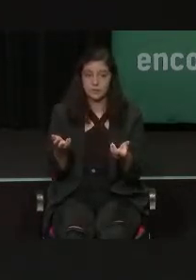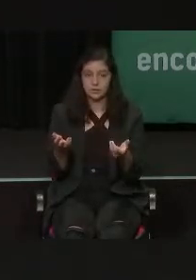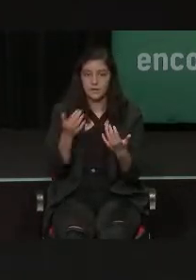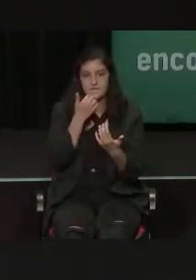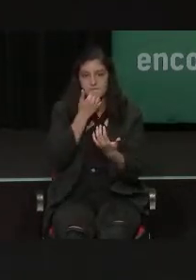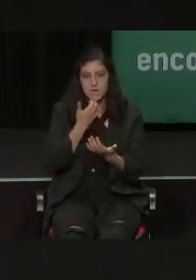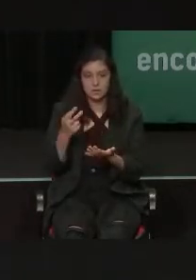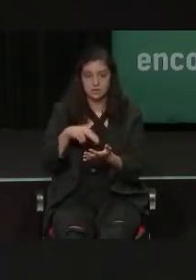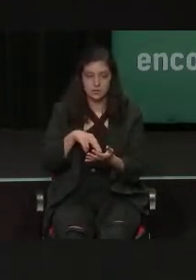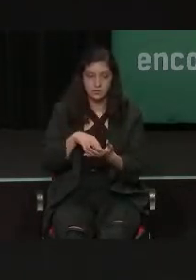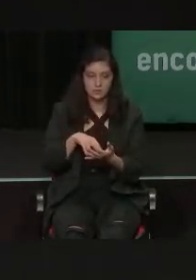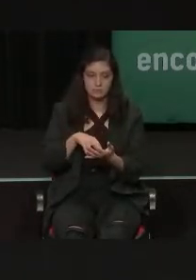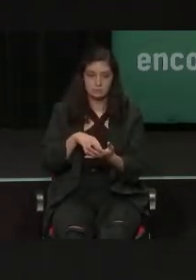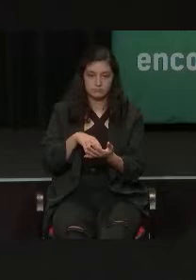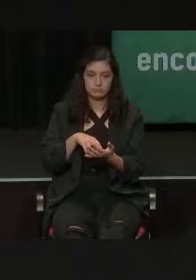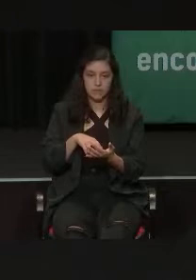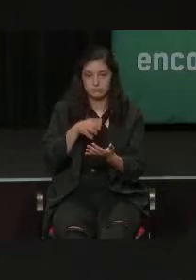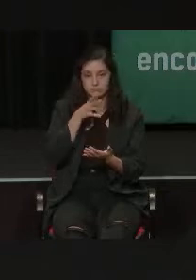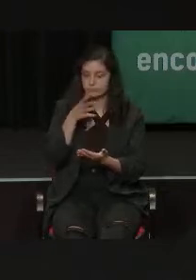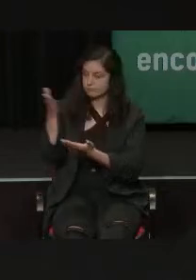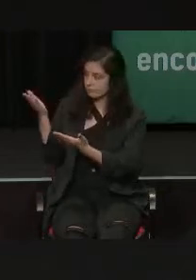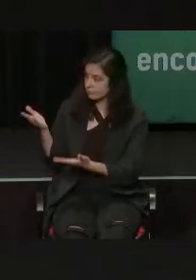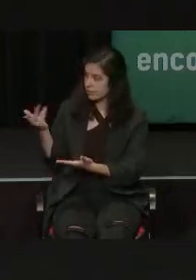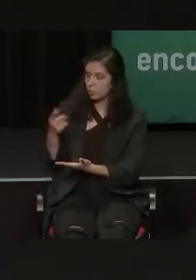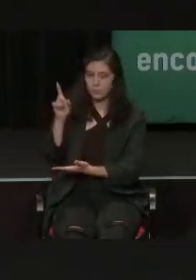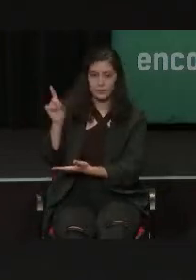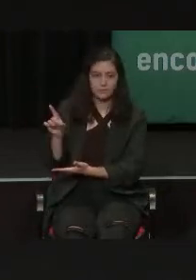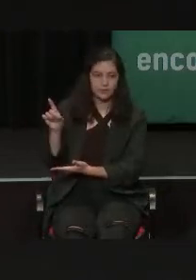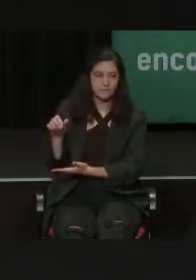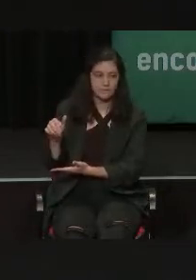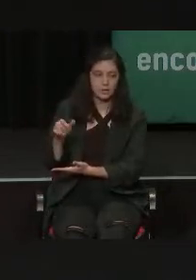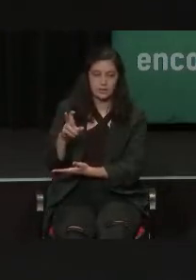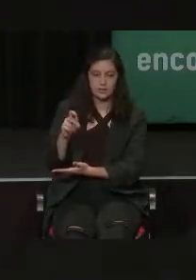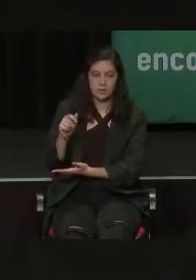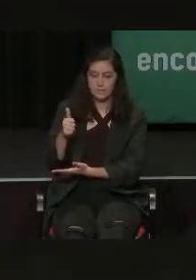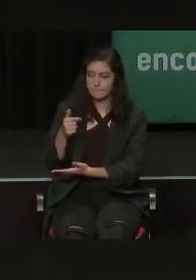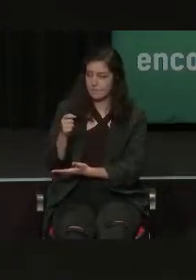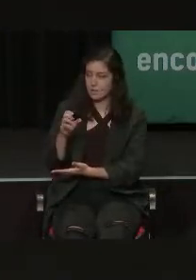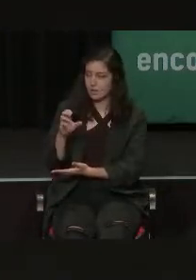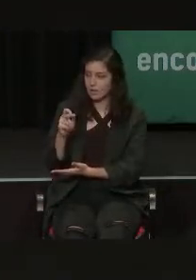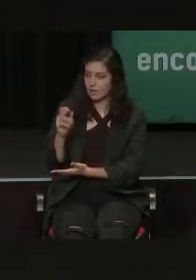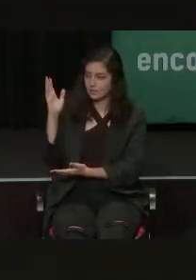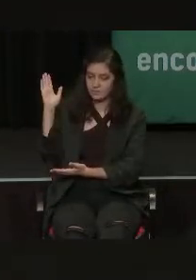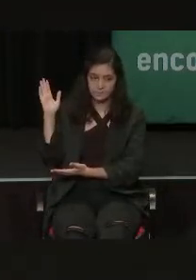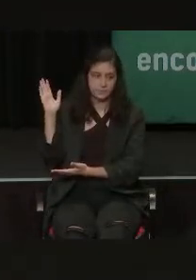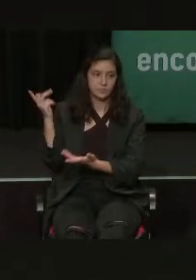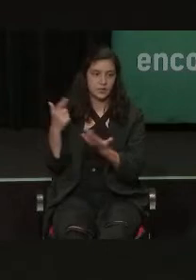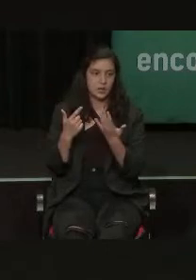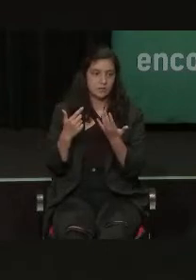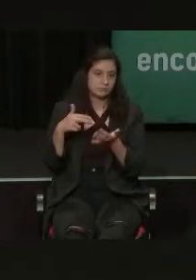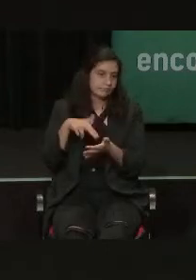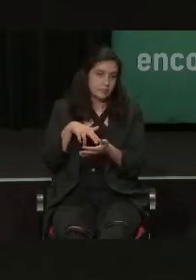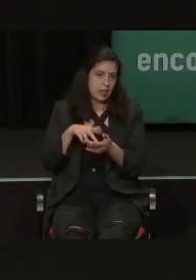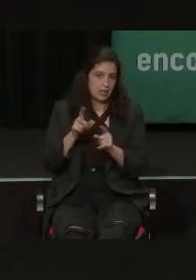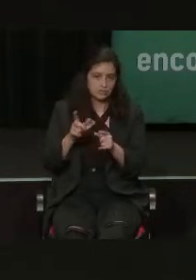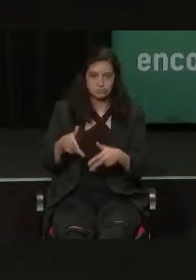pleasure to hear from them. The first one will be Rebecca Fitzgerald. She is not here, she is